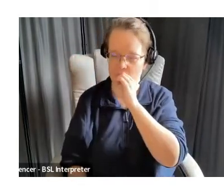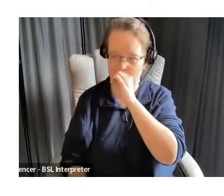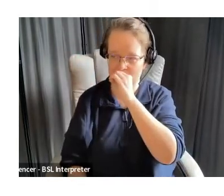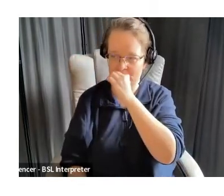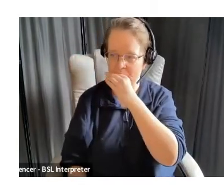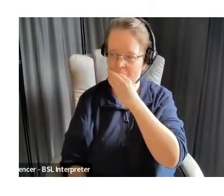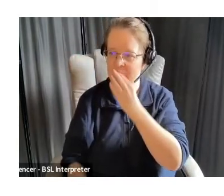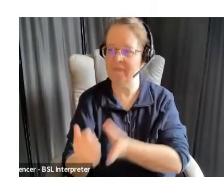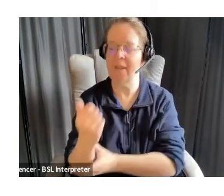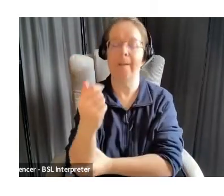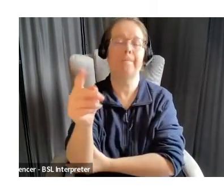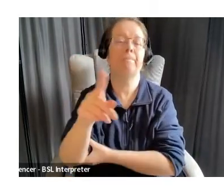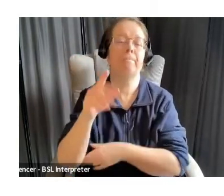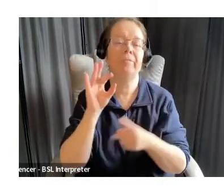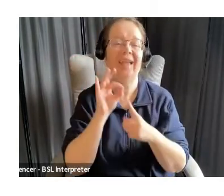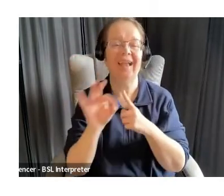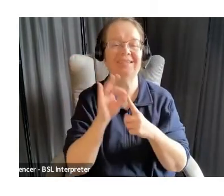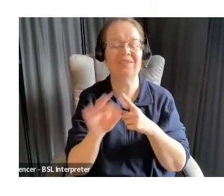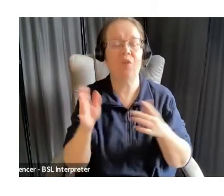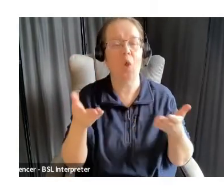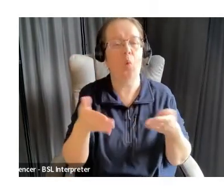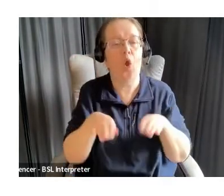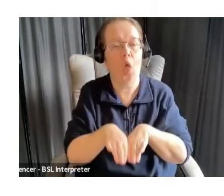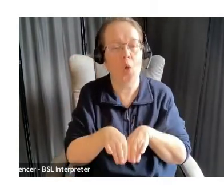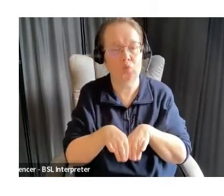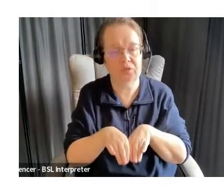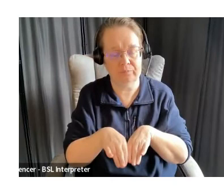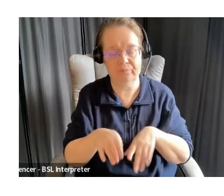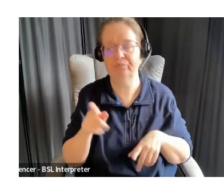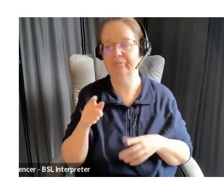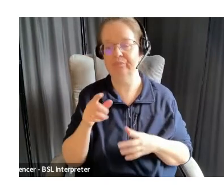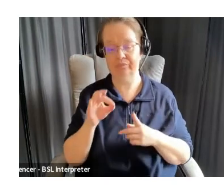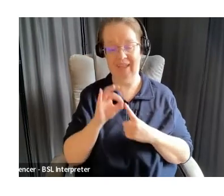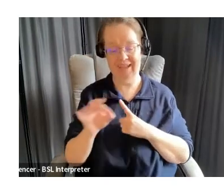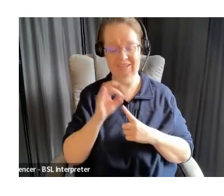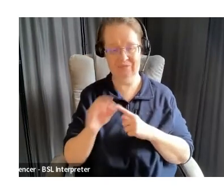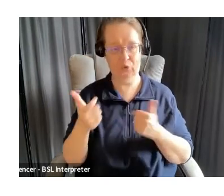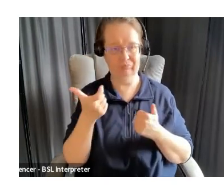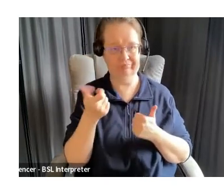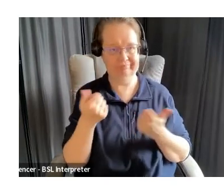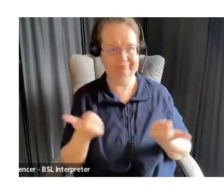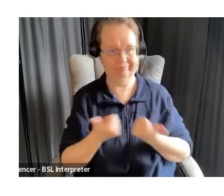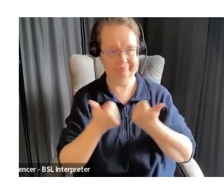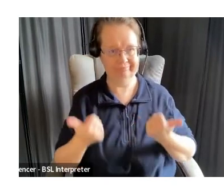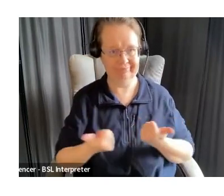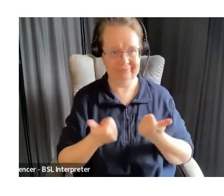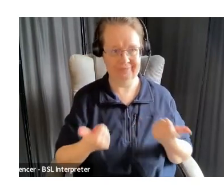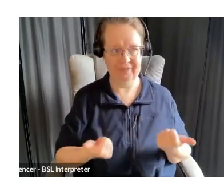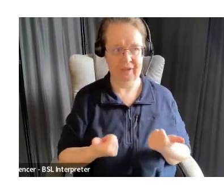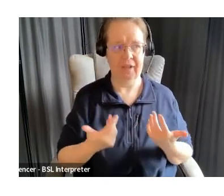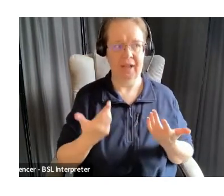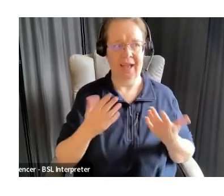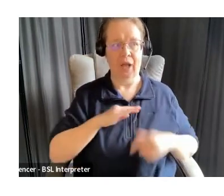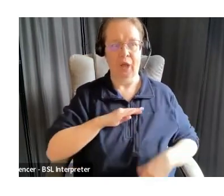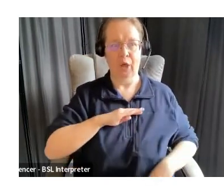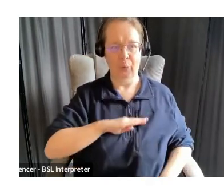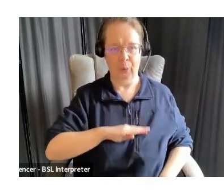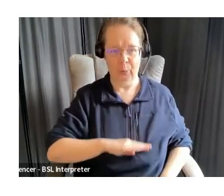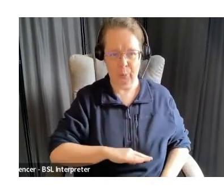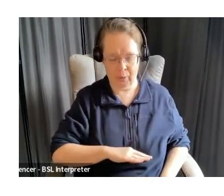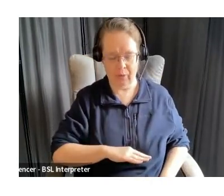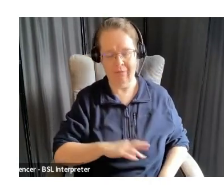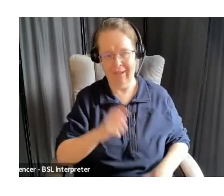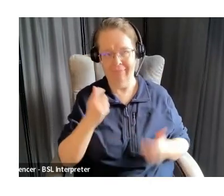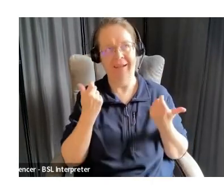Okay, so closing the interview. So we're coming towards the end of the interview, right? We're kind of like, in one way, relieved,